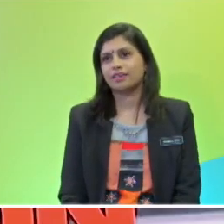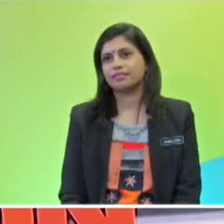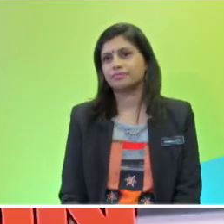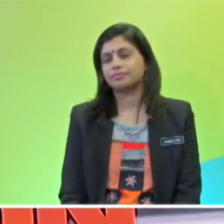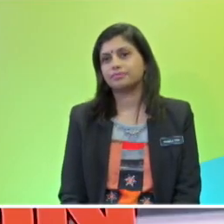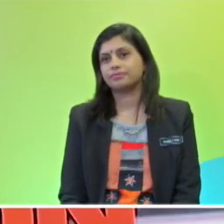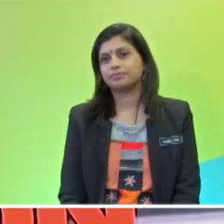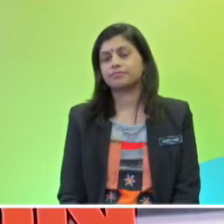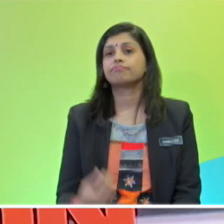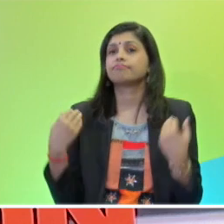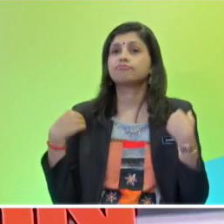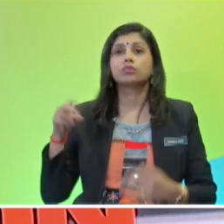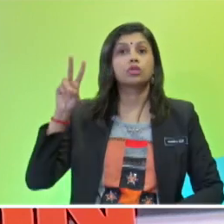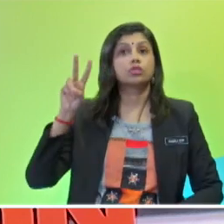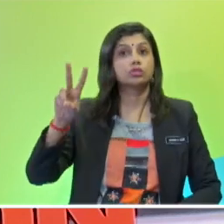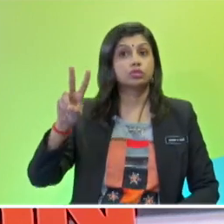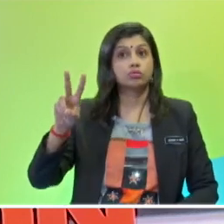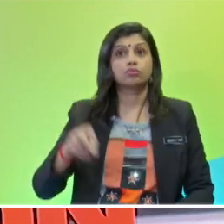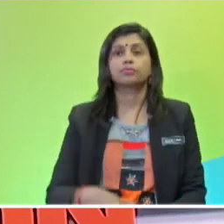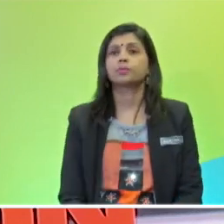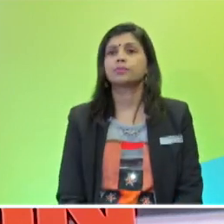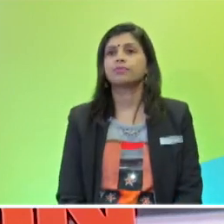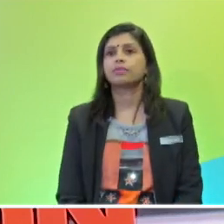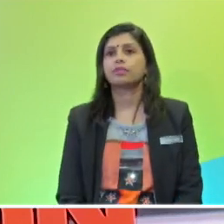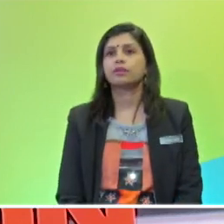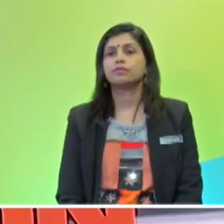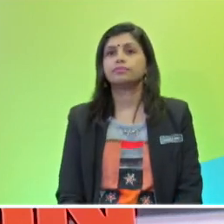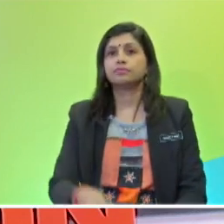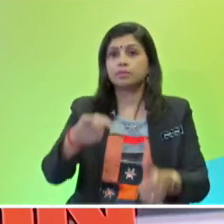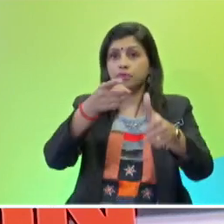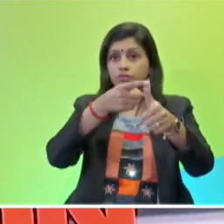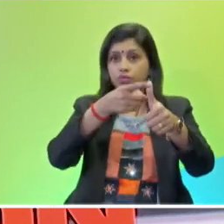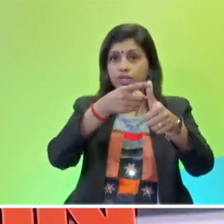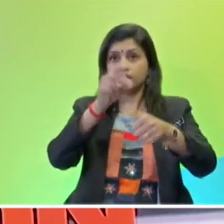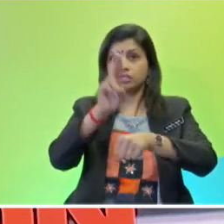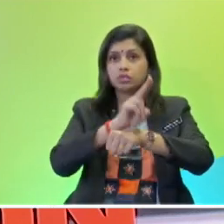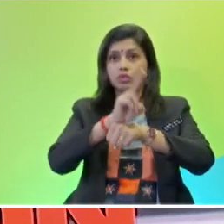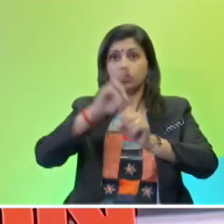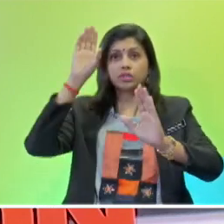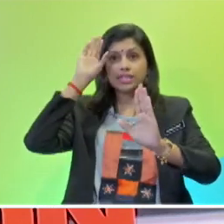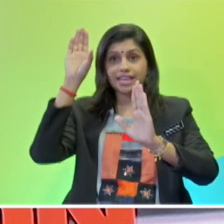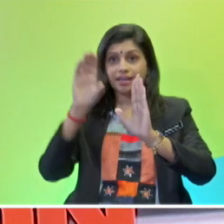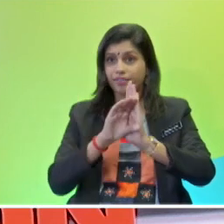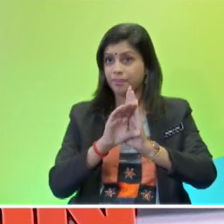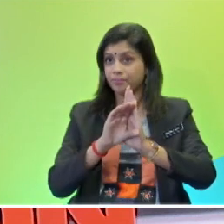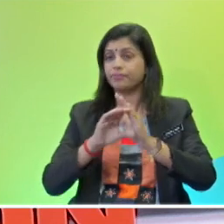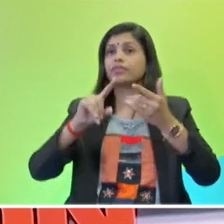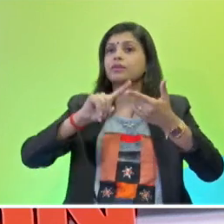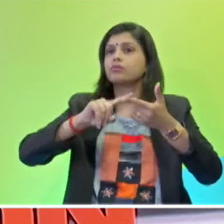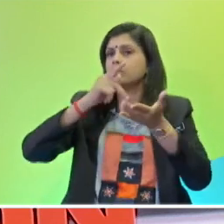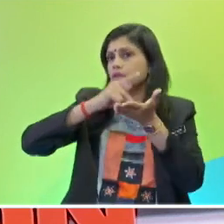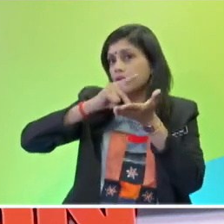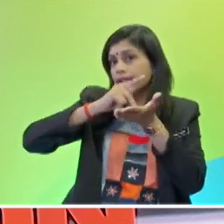methods to solve divisions of fractions. So one is using the diagram. The other one is calculation